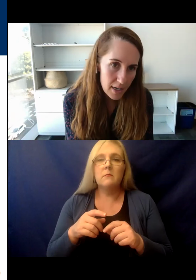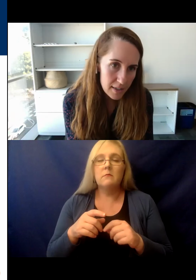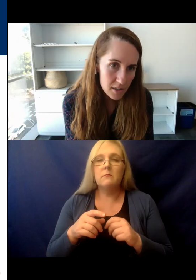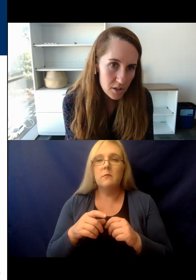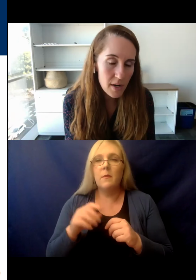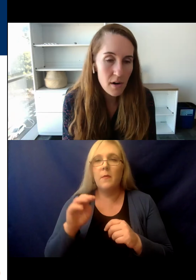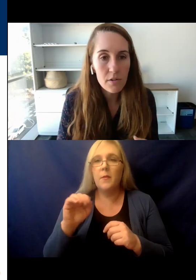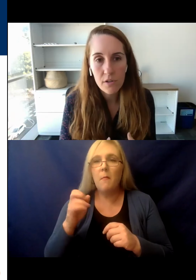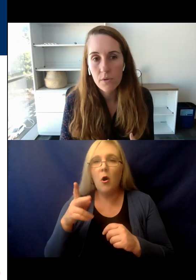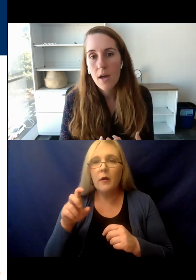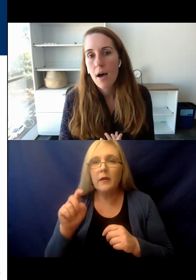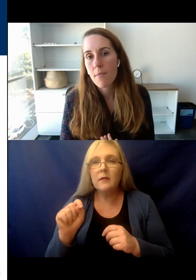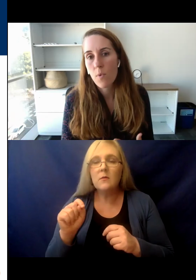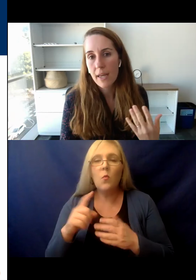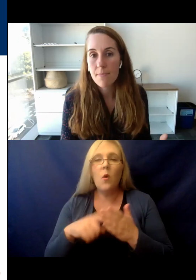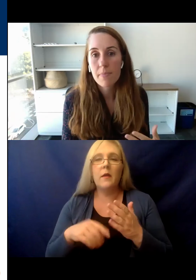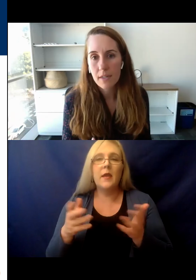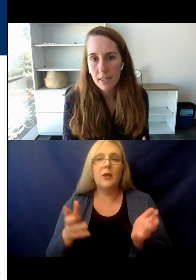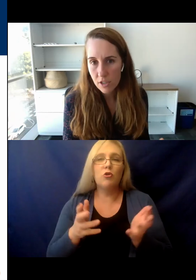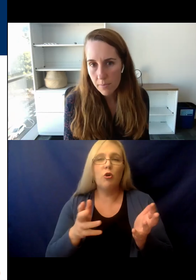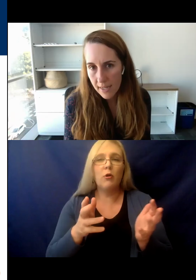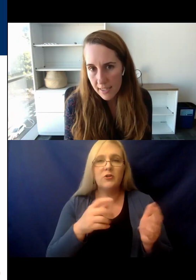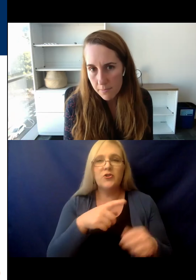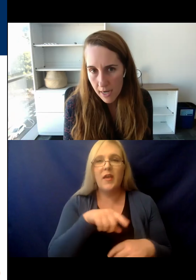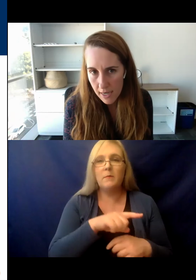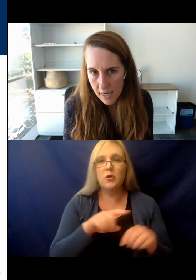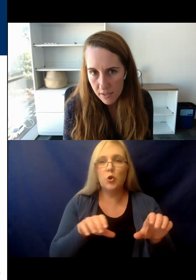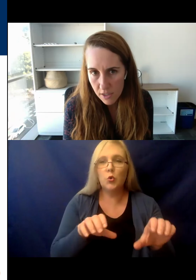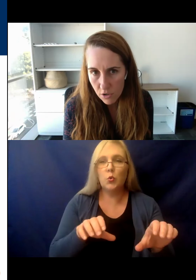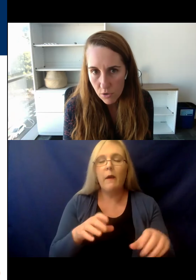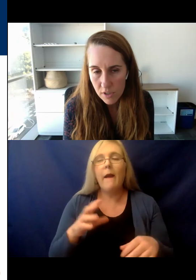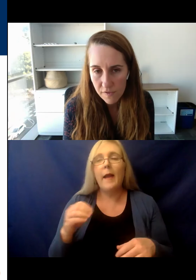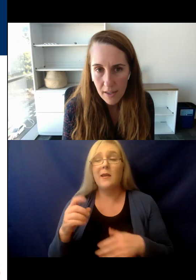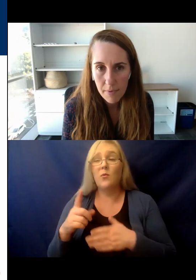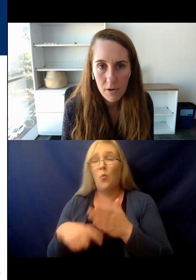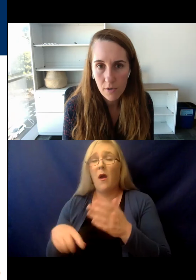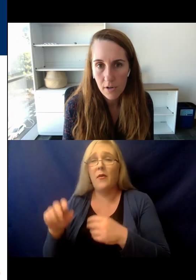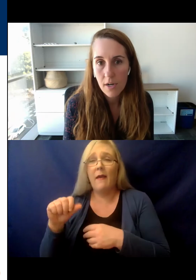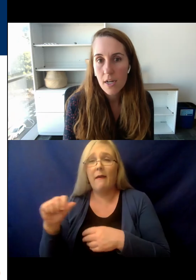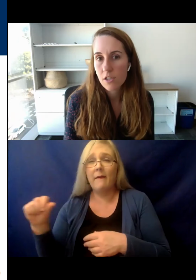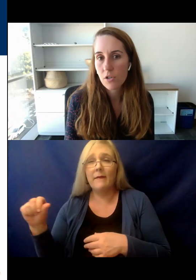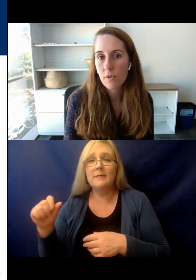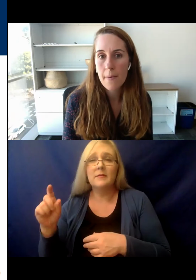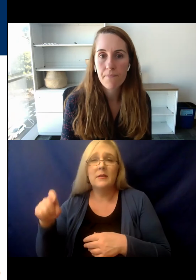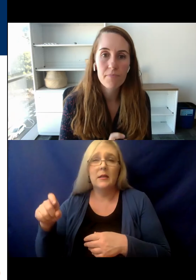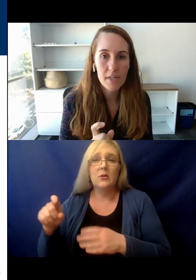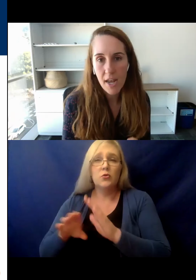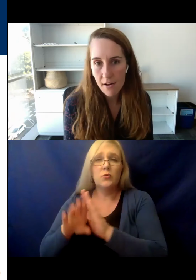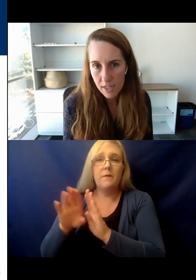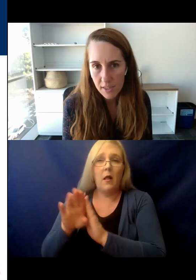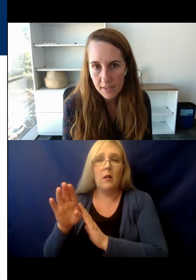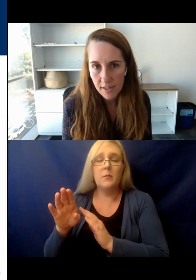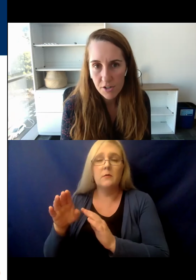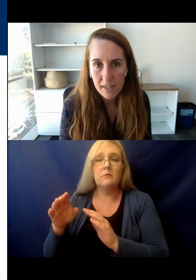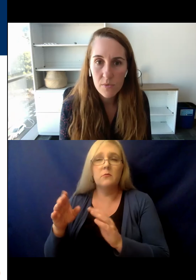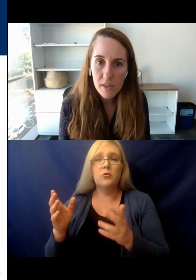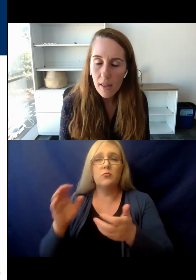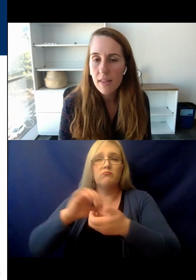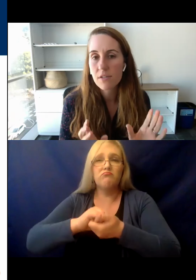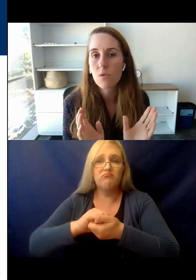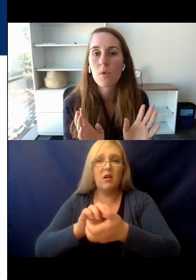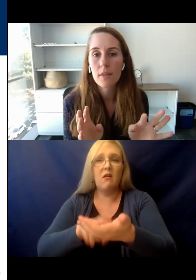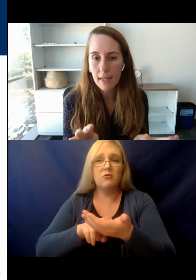healthcare entities to do, and also what capabilities AAAs might need to develop in order to enter into these contracts.